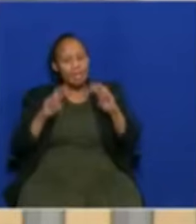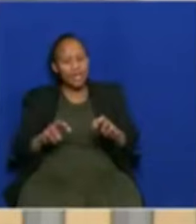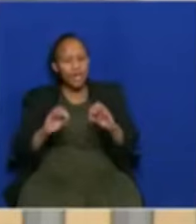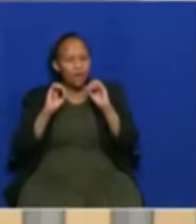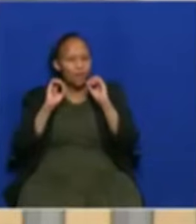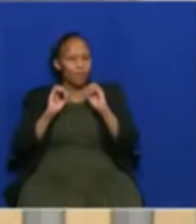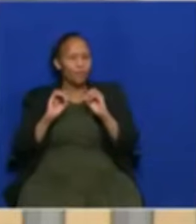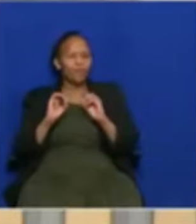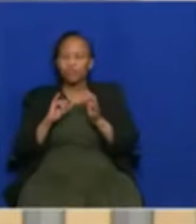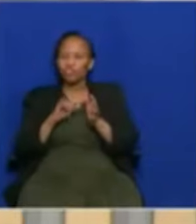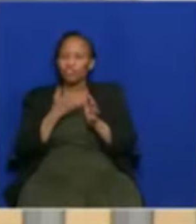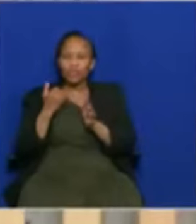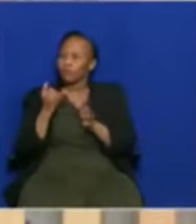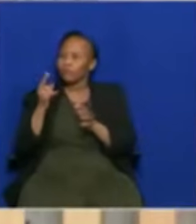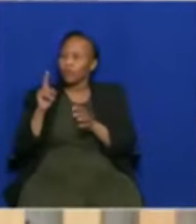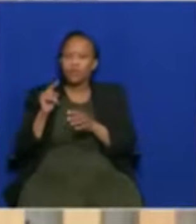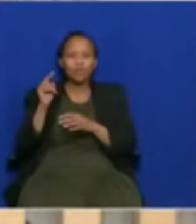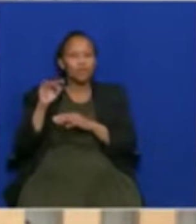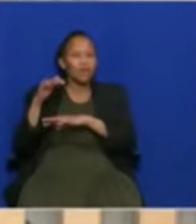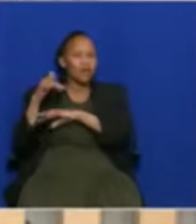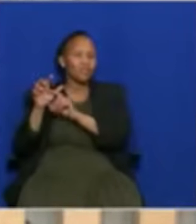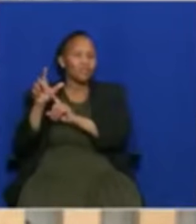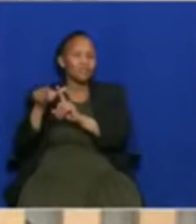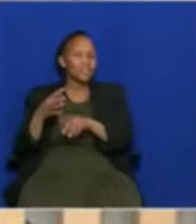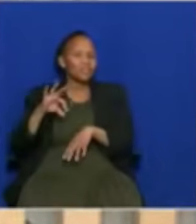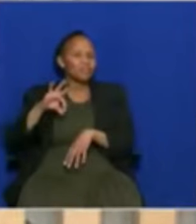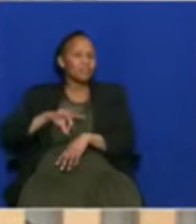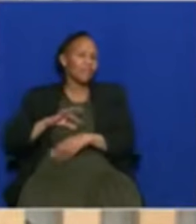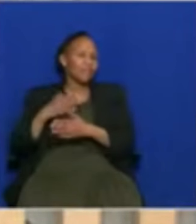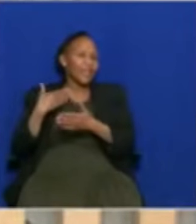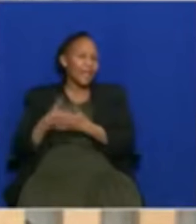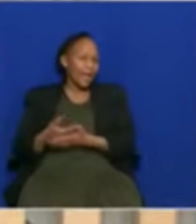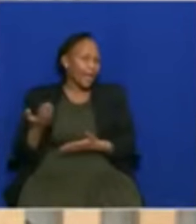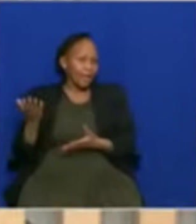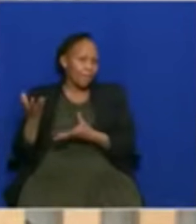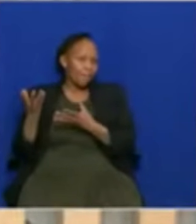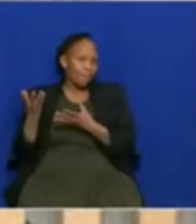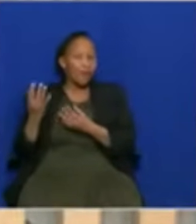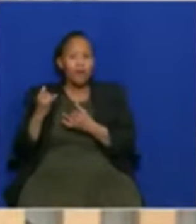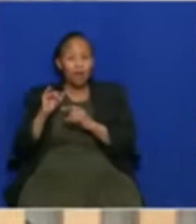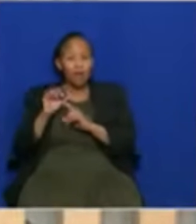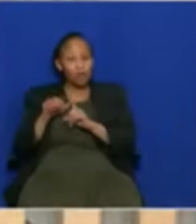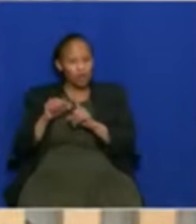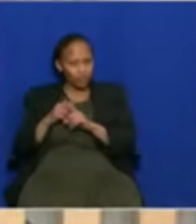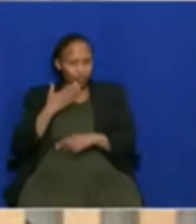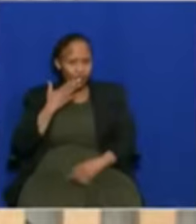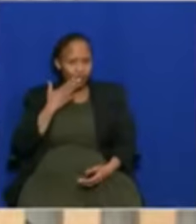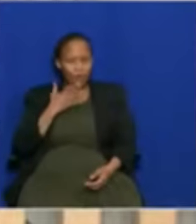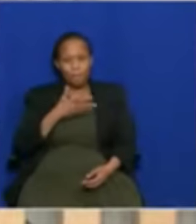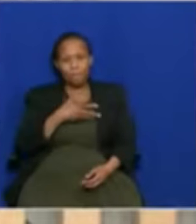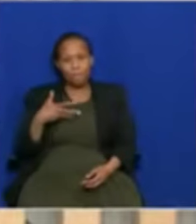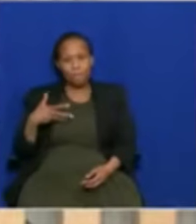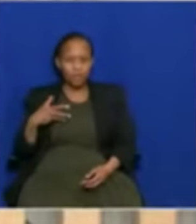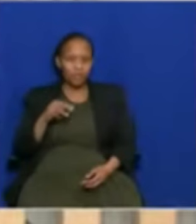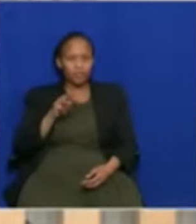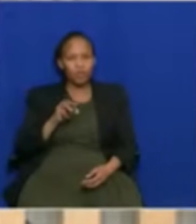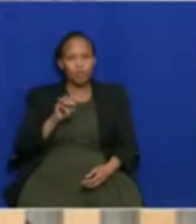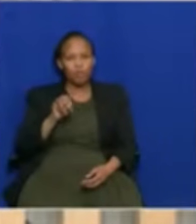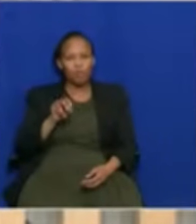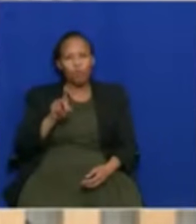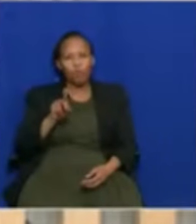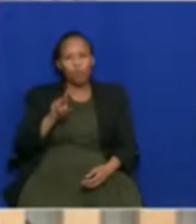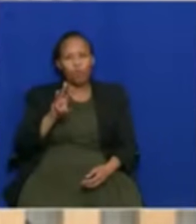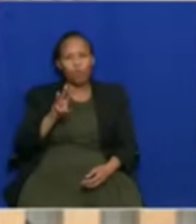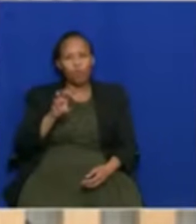from paragraph 3 that such person is Mrs. Mukwele. That's all we know. Where do we start? Okay.